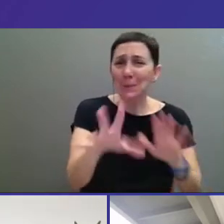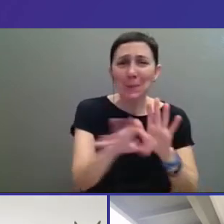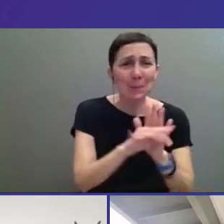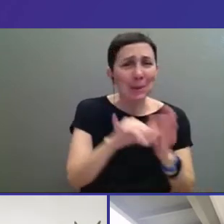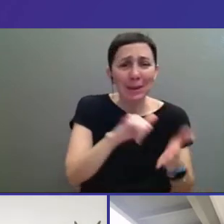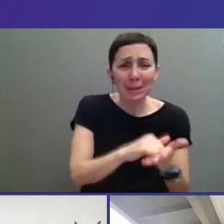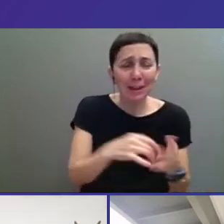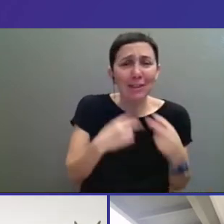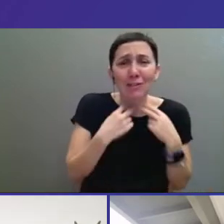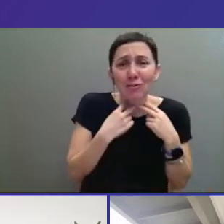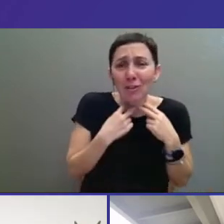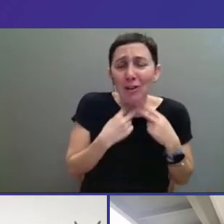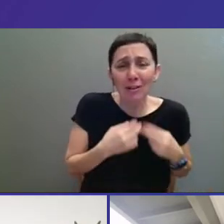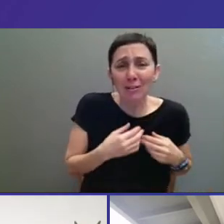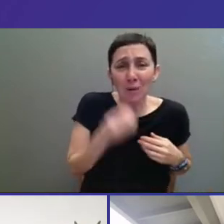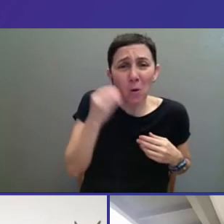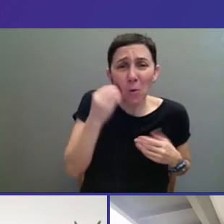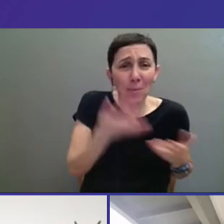And,